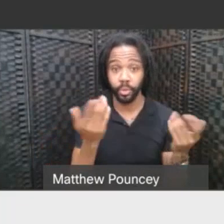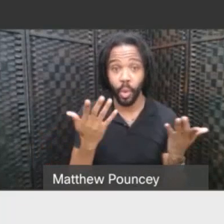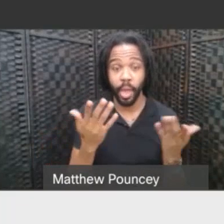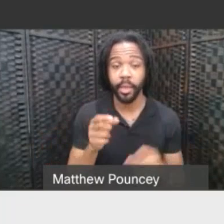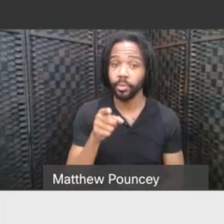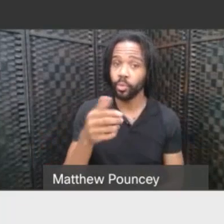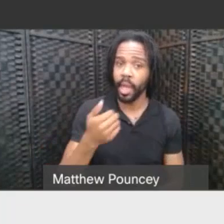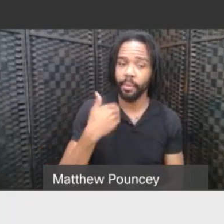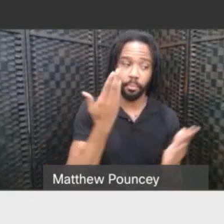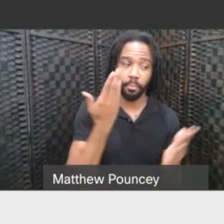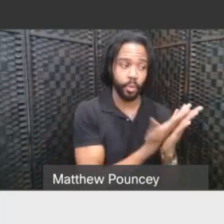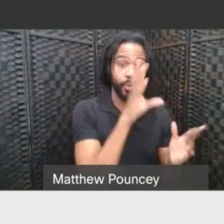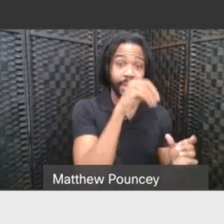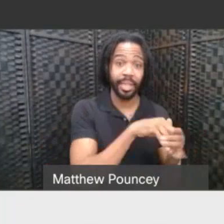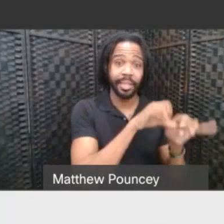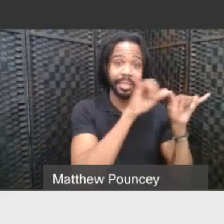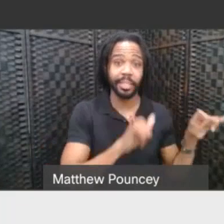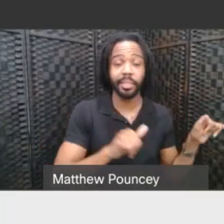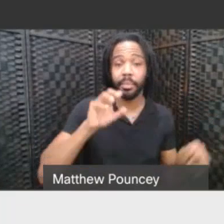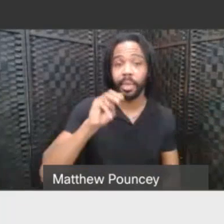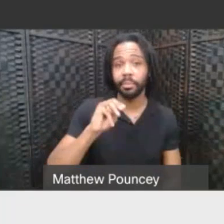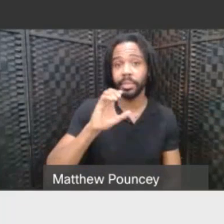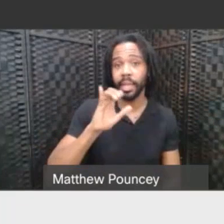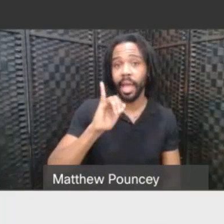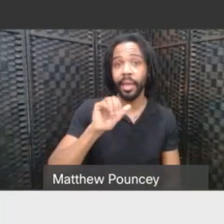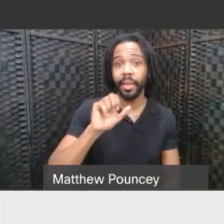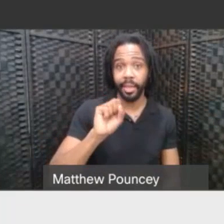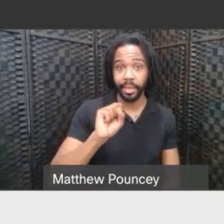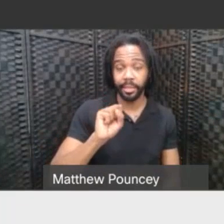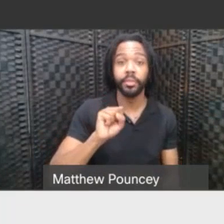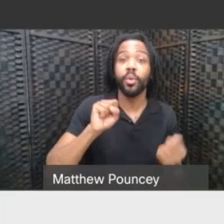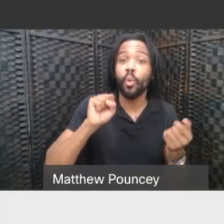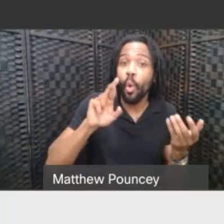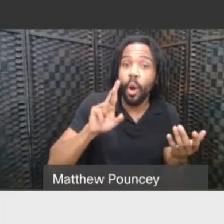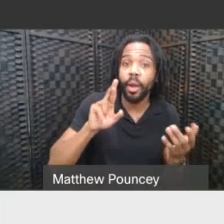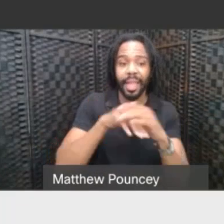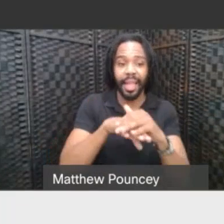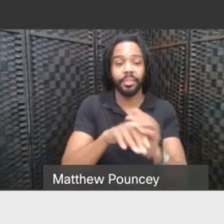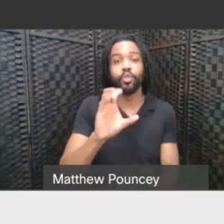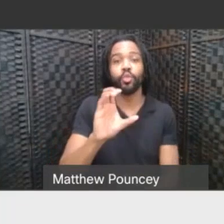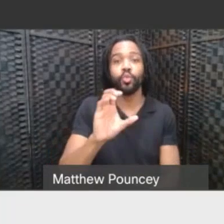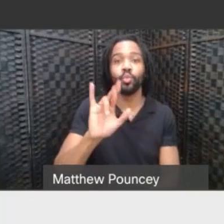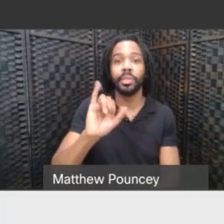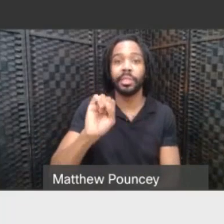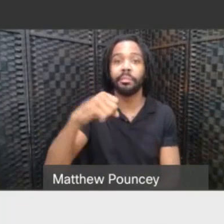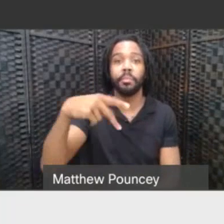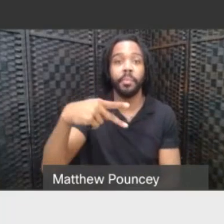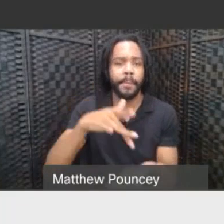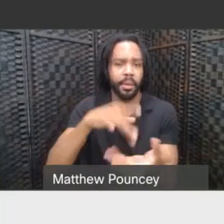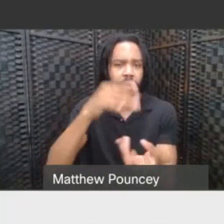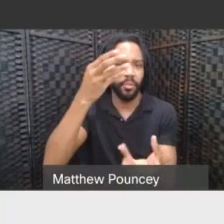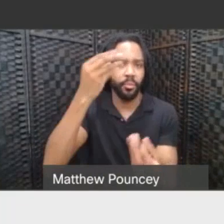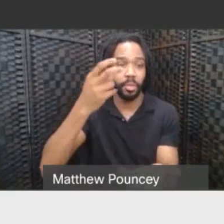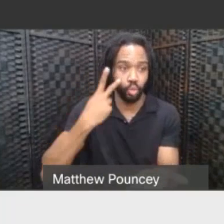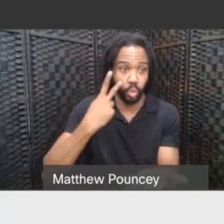evidence in MCIS or in the access we have to CRISP, to the medical data, whether the person has received,